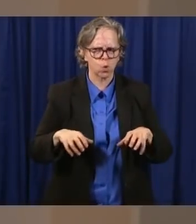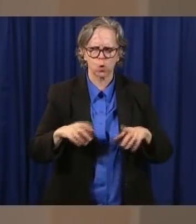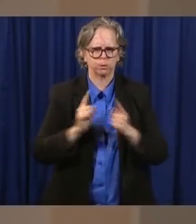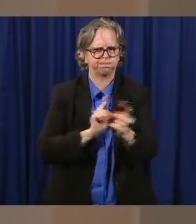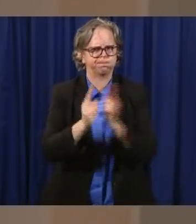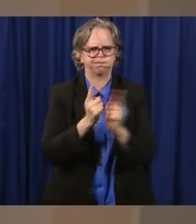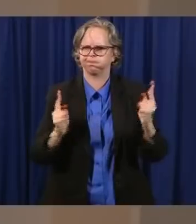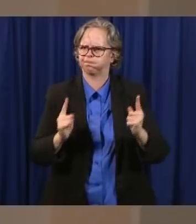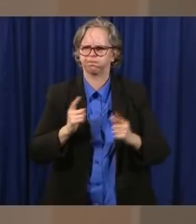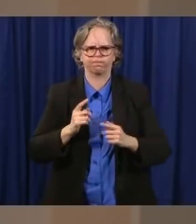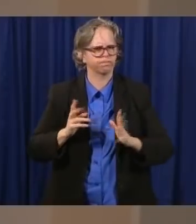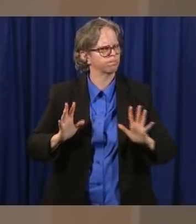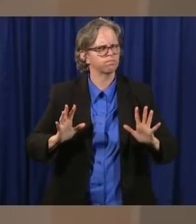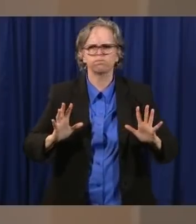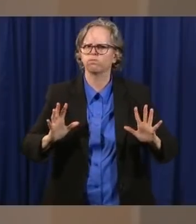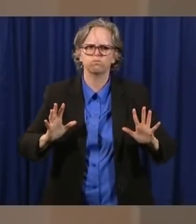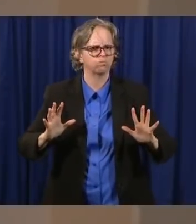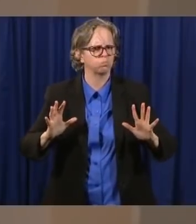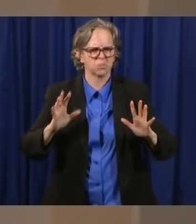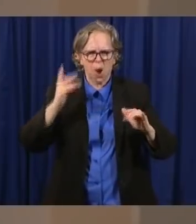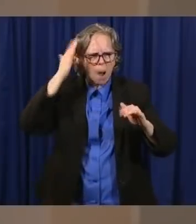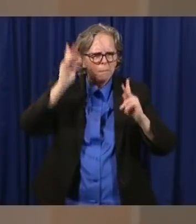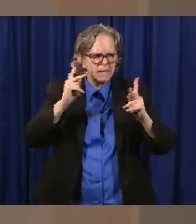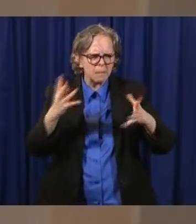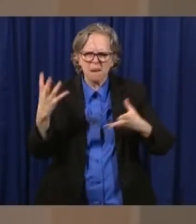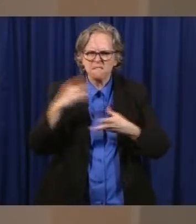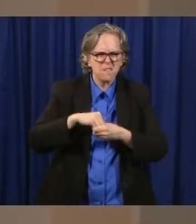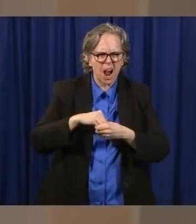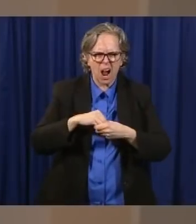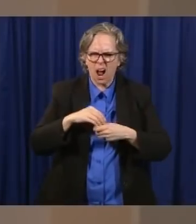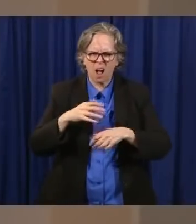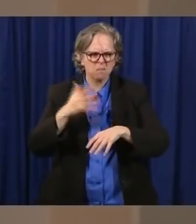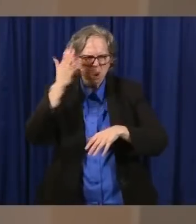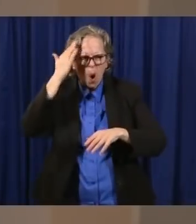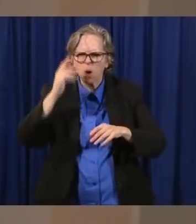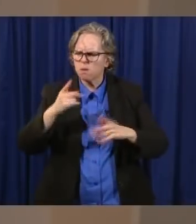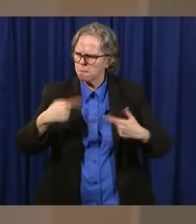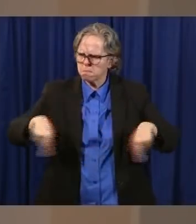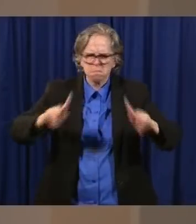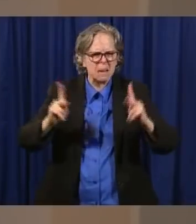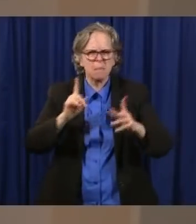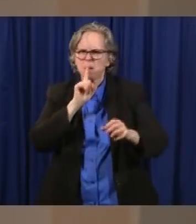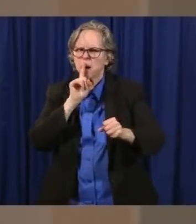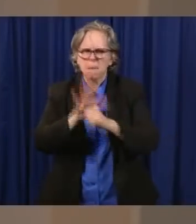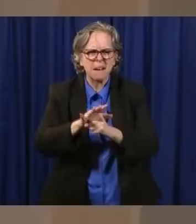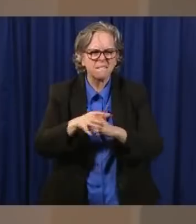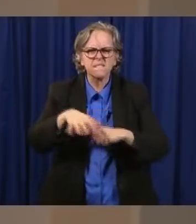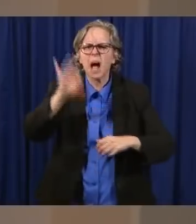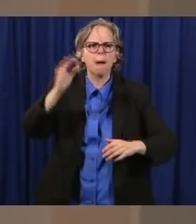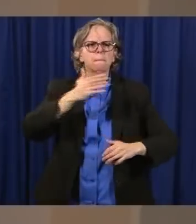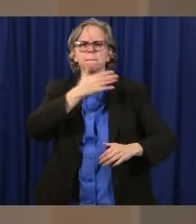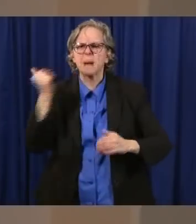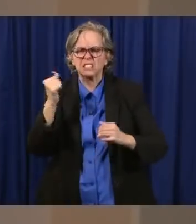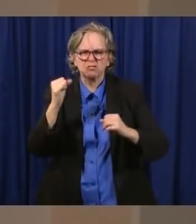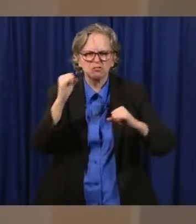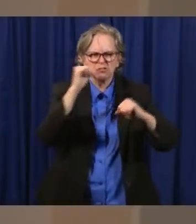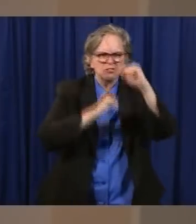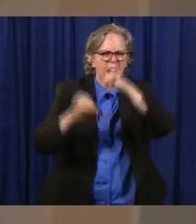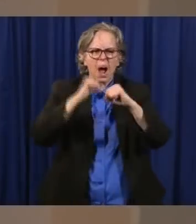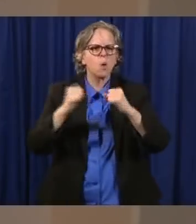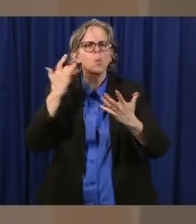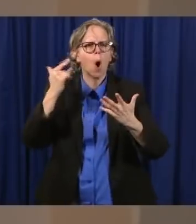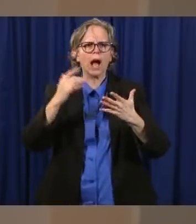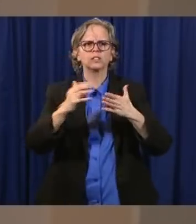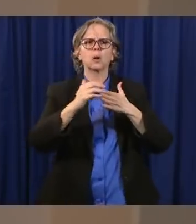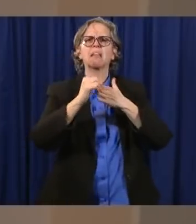things that the governor outlined, how committed they are to finding a great strategy and a way forward. I have not been